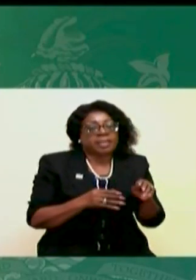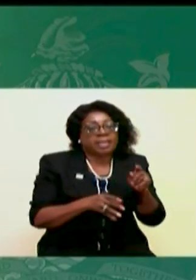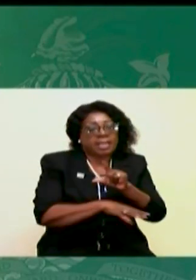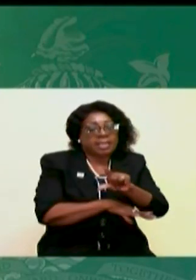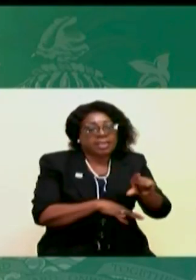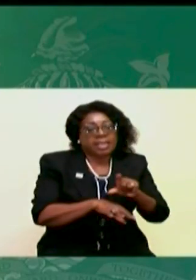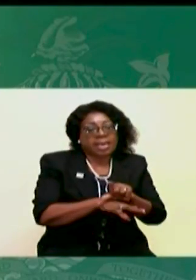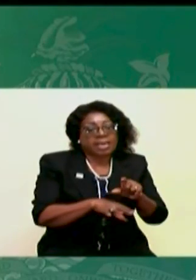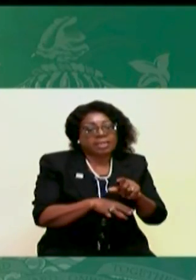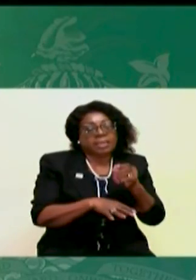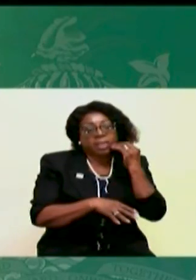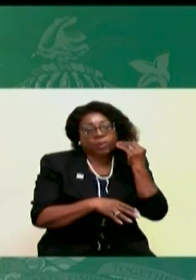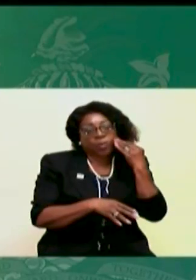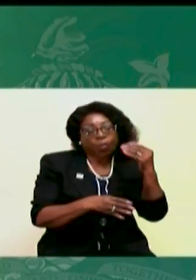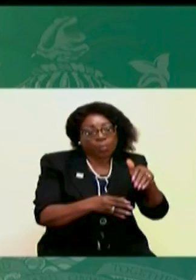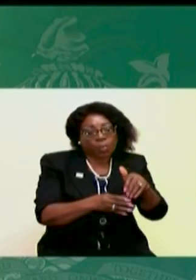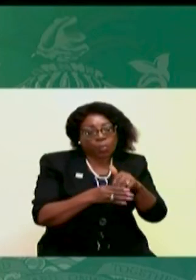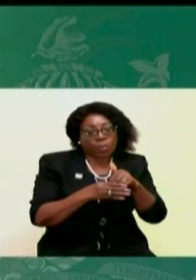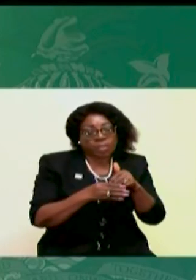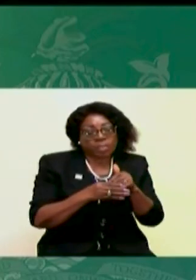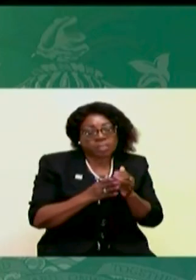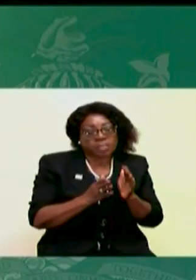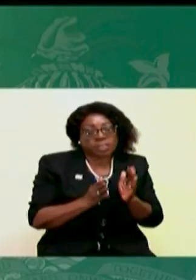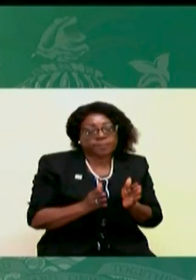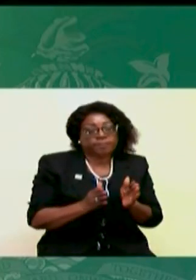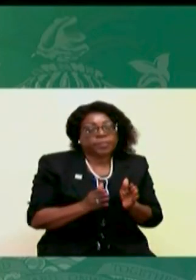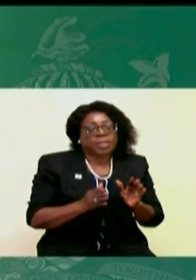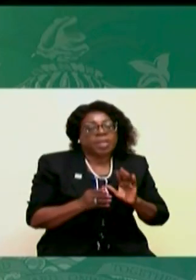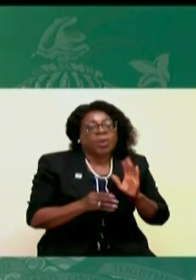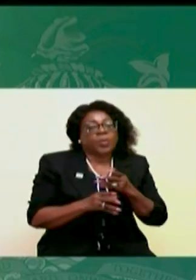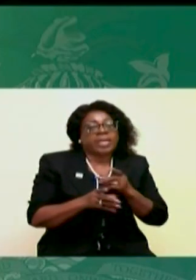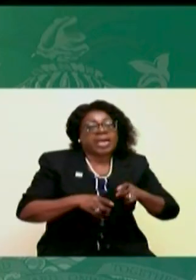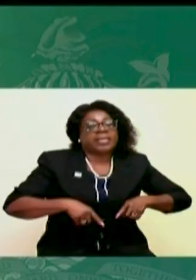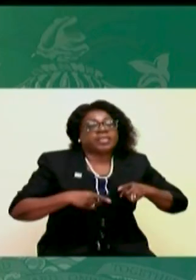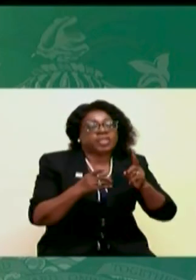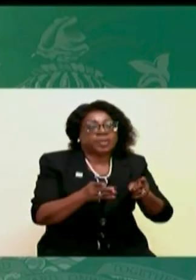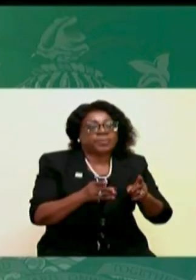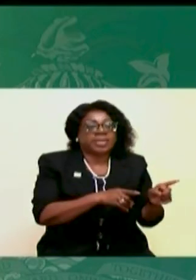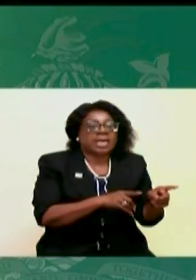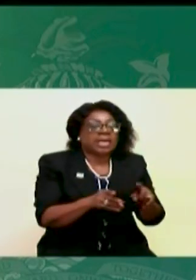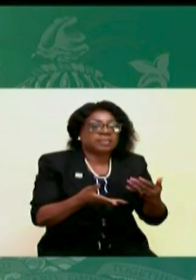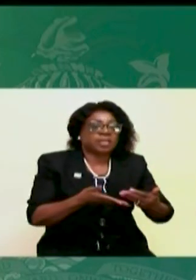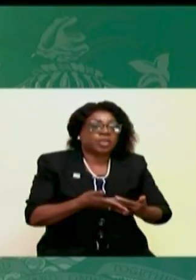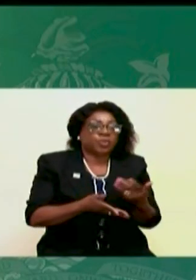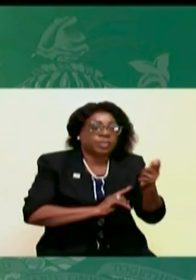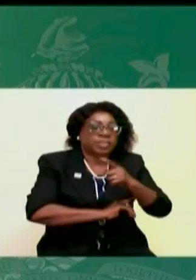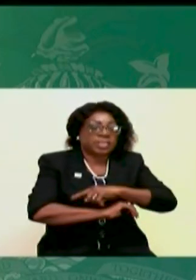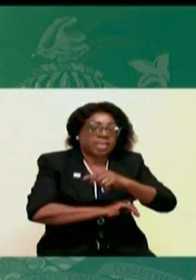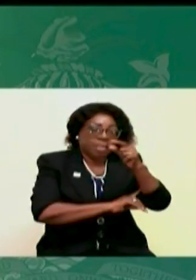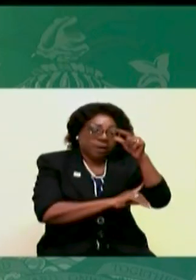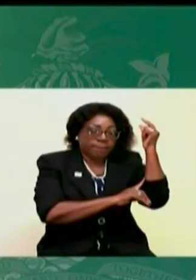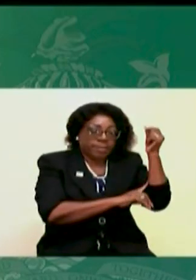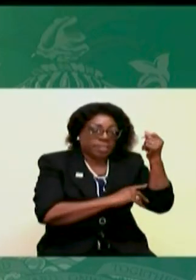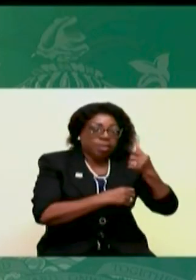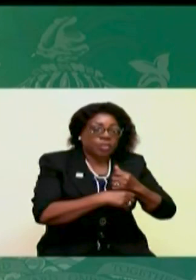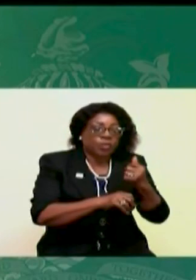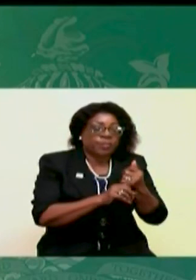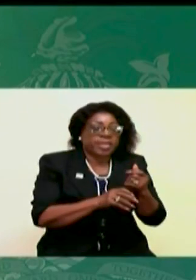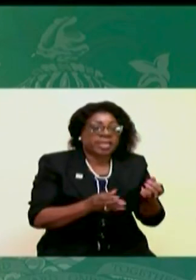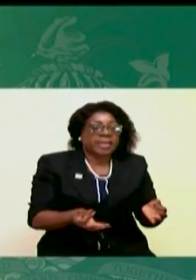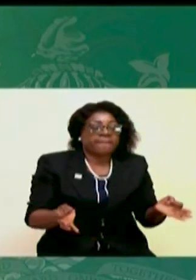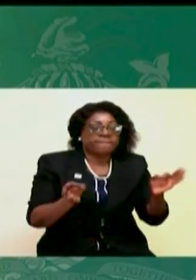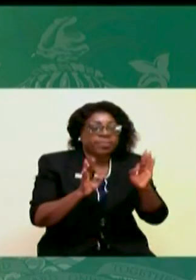land and home ownership, Madam Speaker. We are determined as a New Day government to make strategic decisions